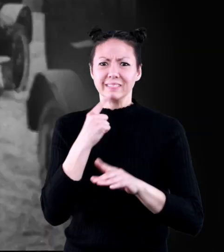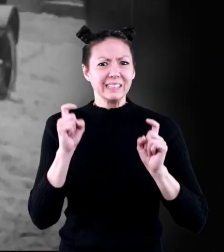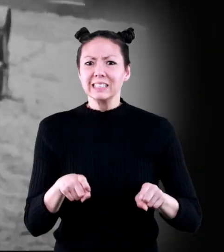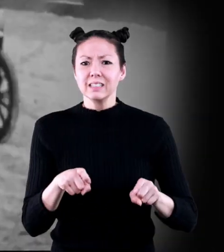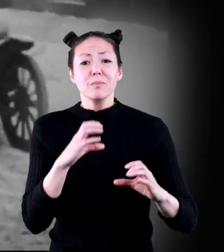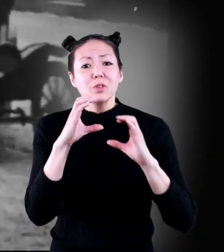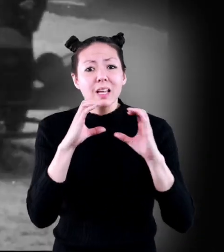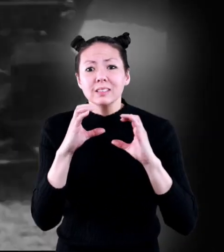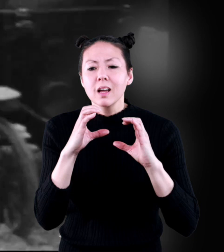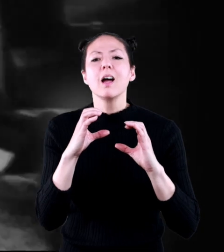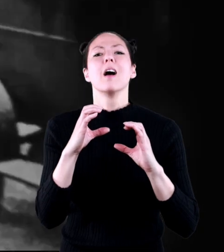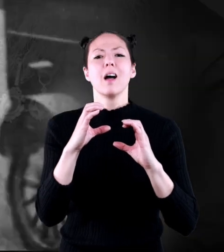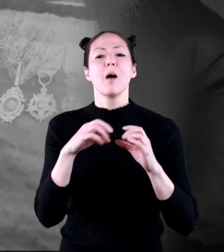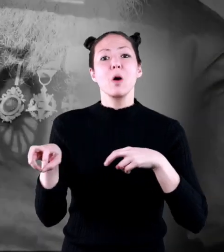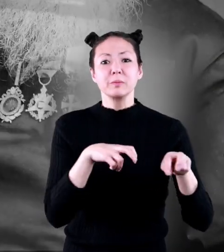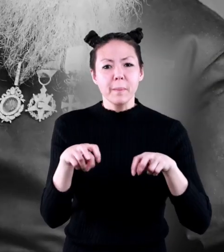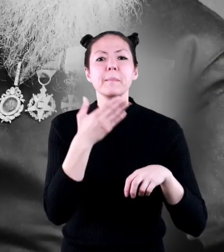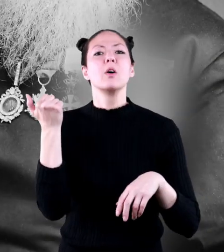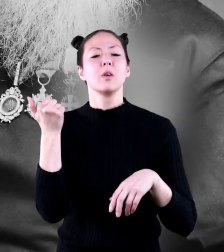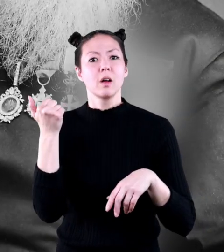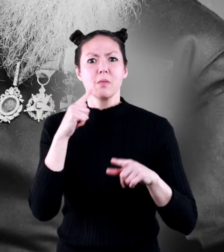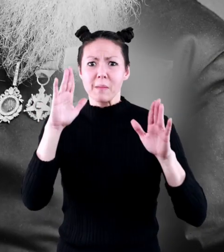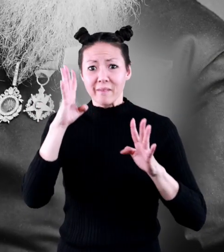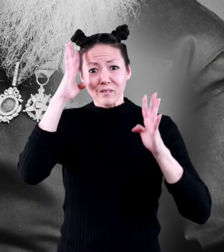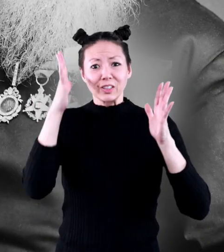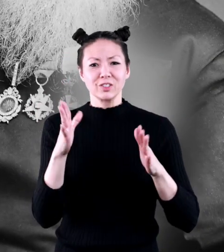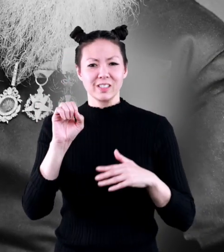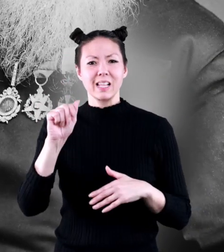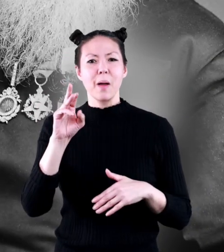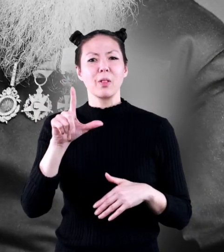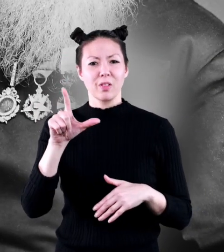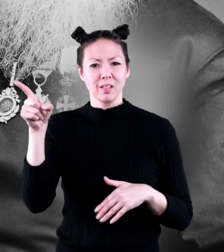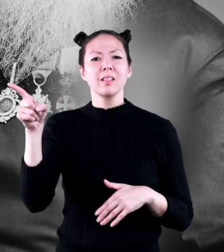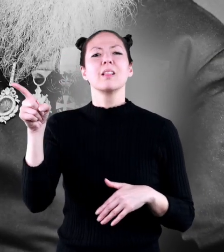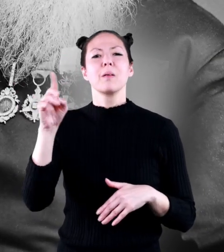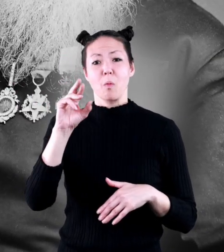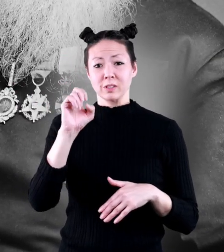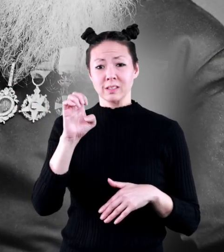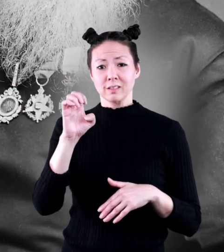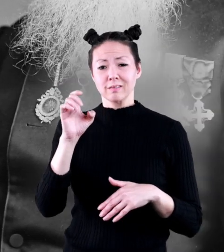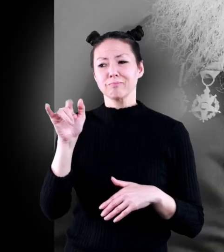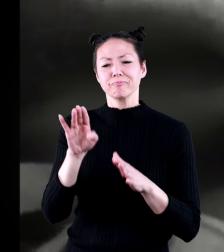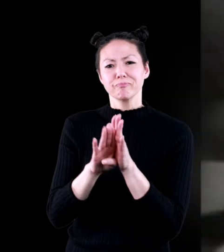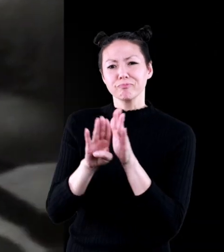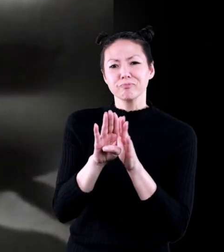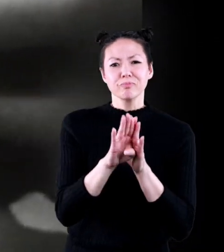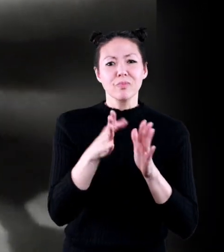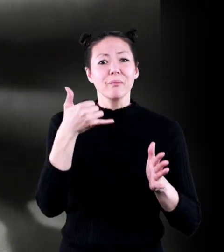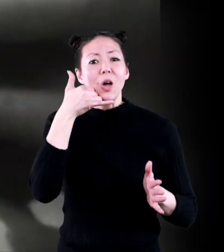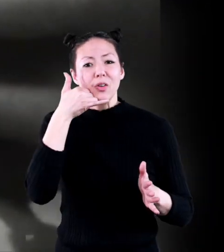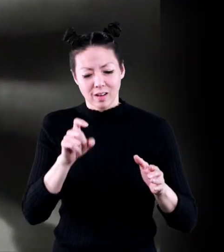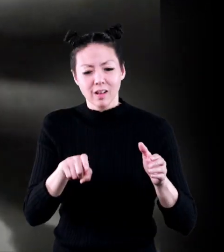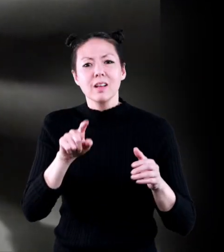and transportation. The amazing inventor, Samuel Morse, successfully exploited the development of the telegraph